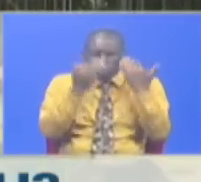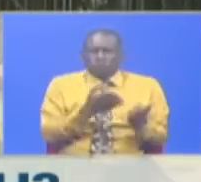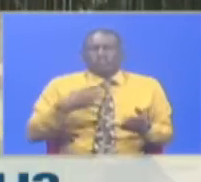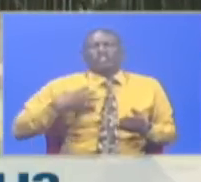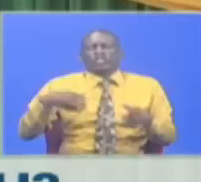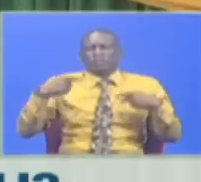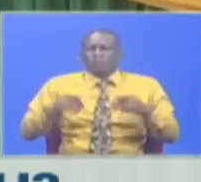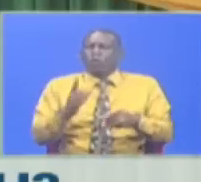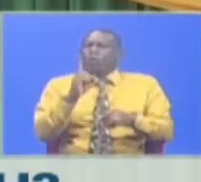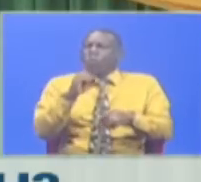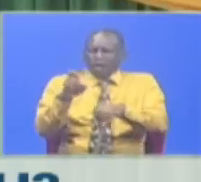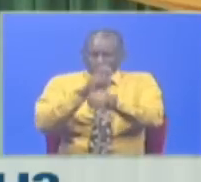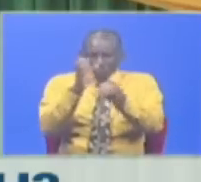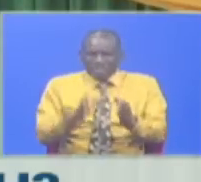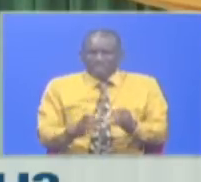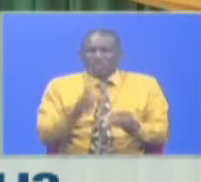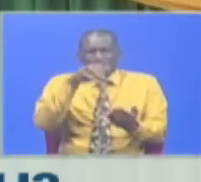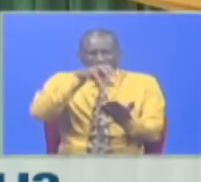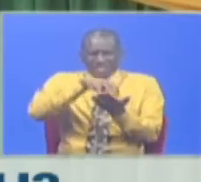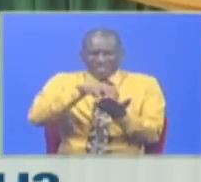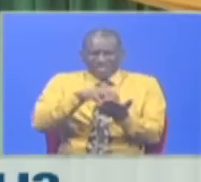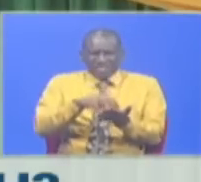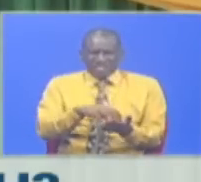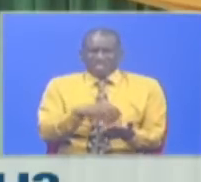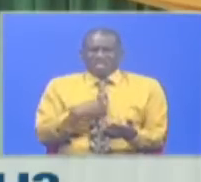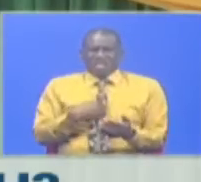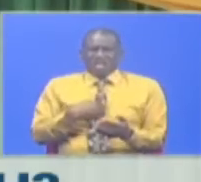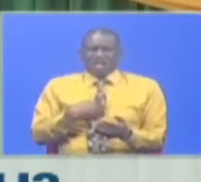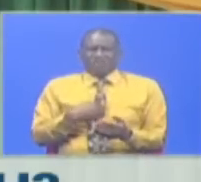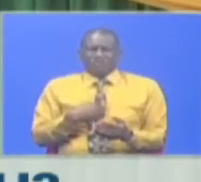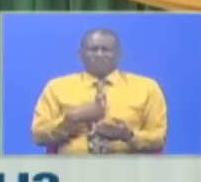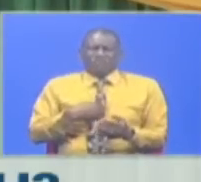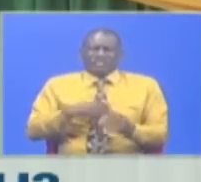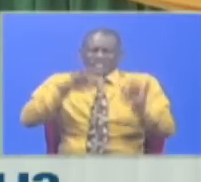witness in one case has taken 30 days.